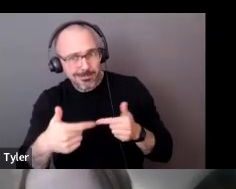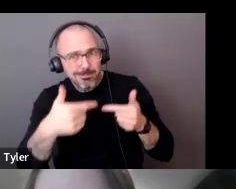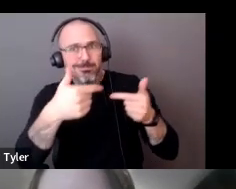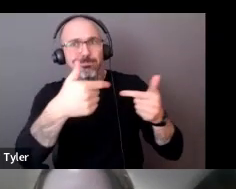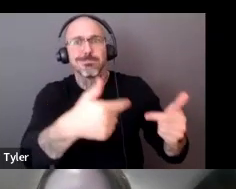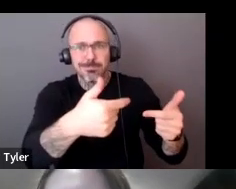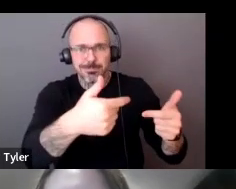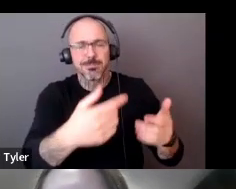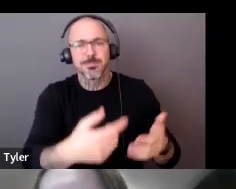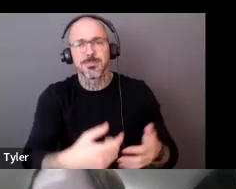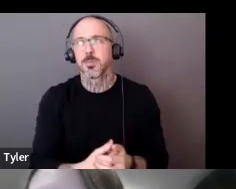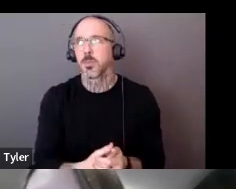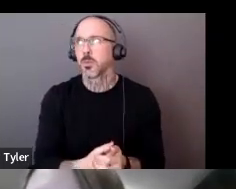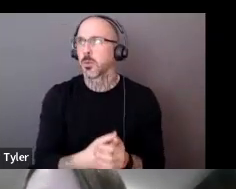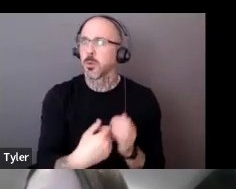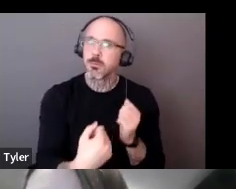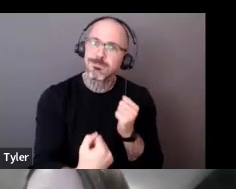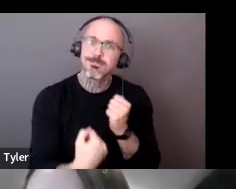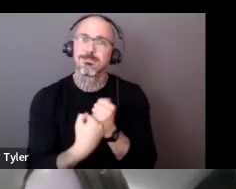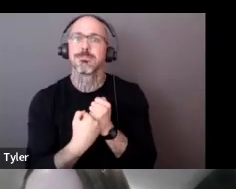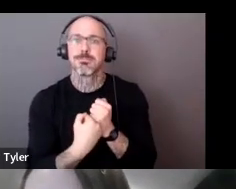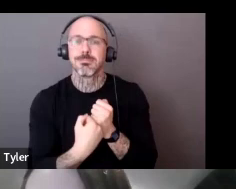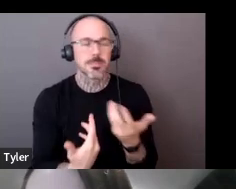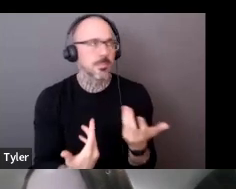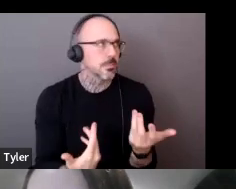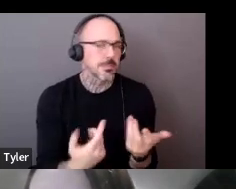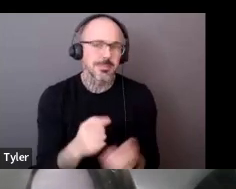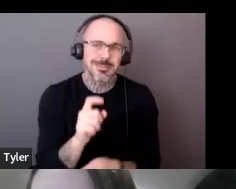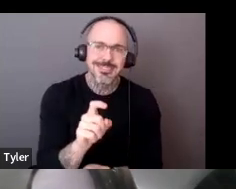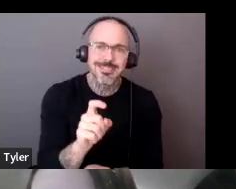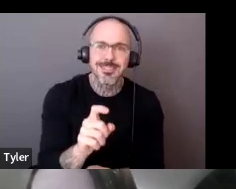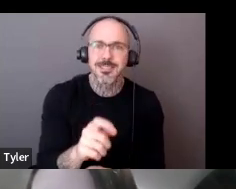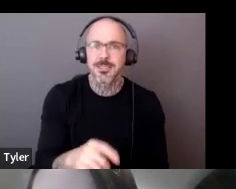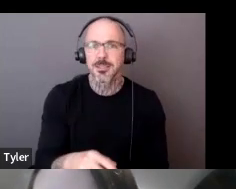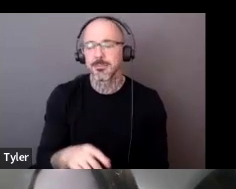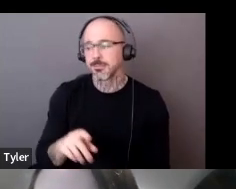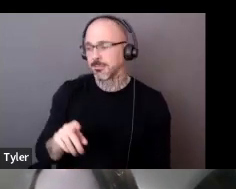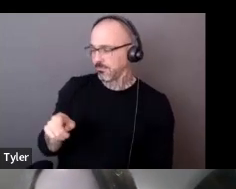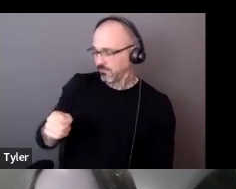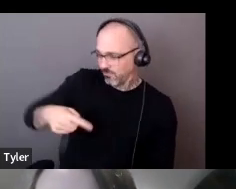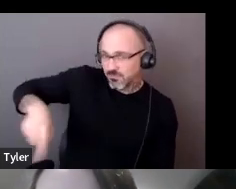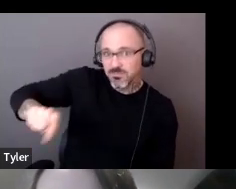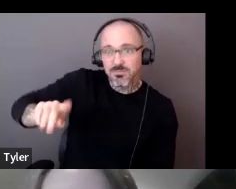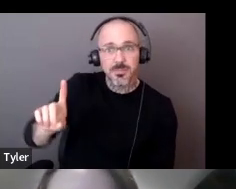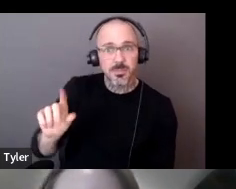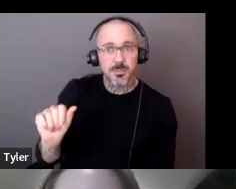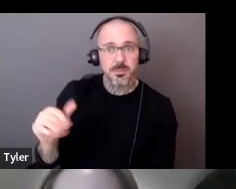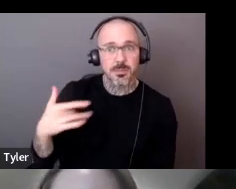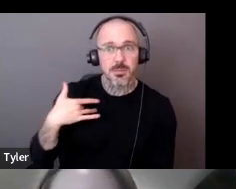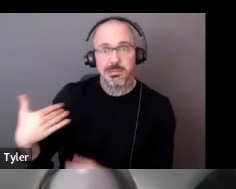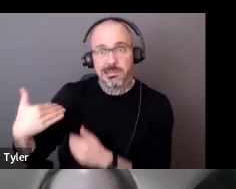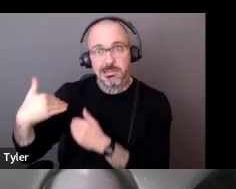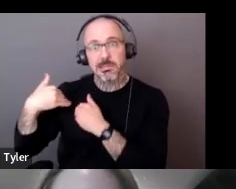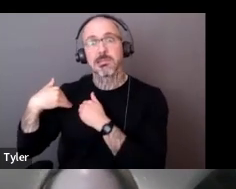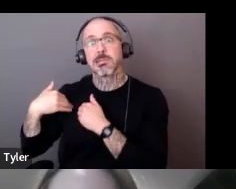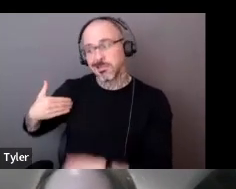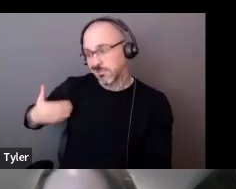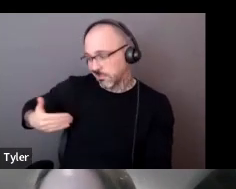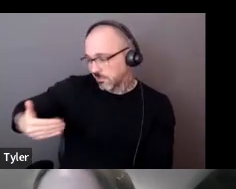support from society a little bit more and not having it always fall on the people with disabilities, but rather, society as well.